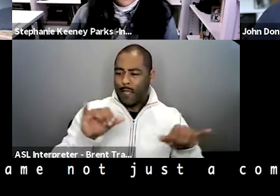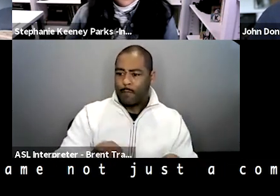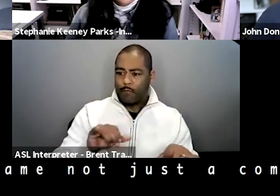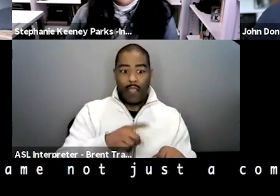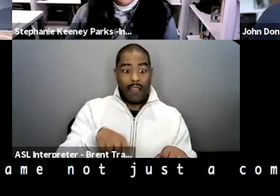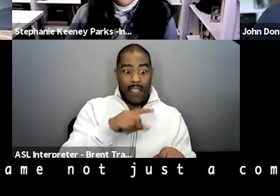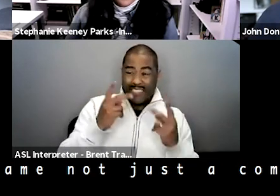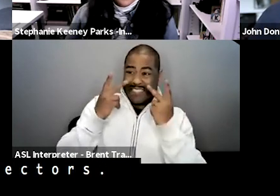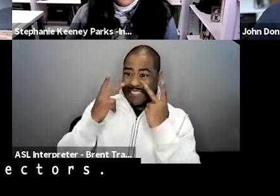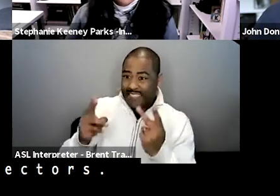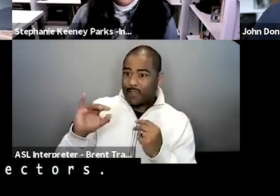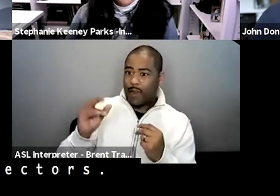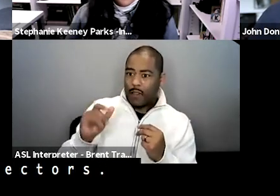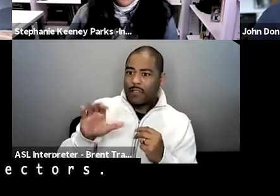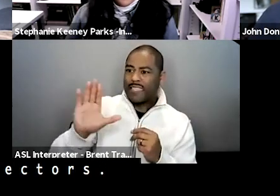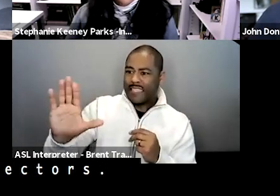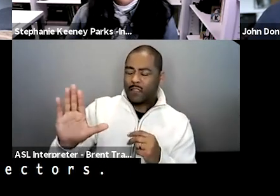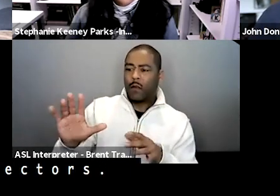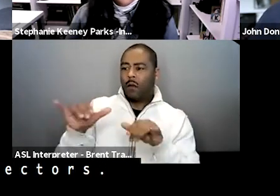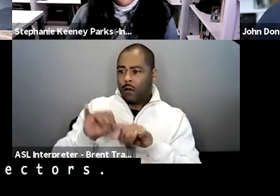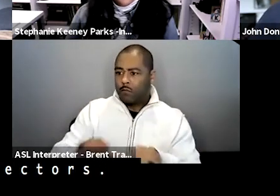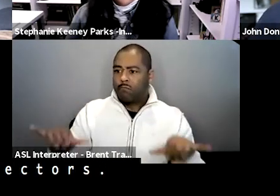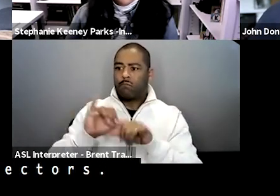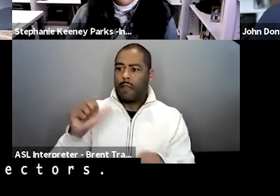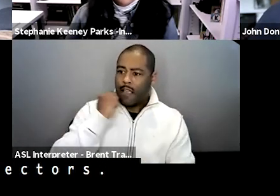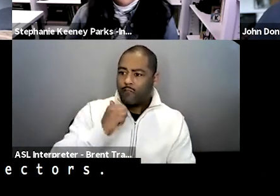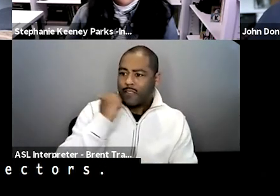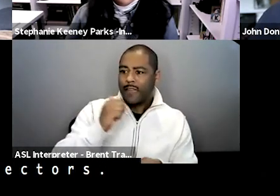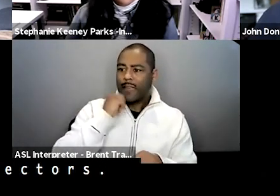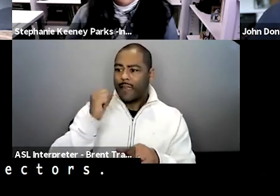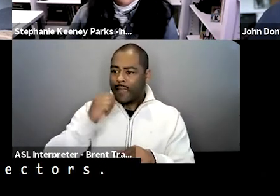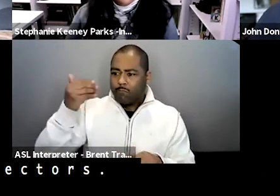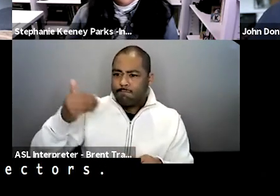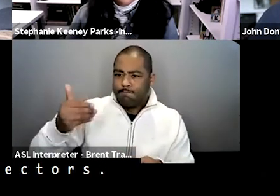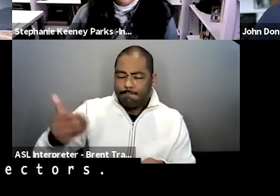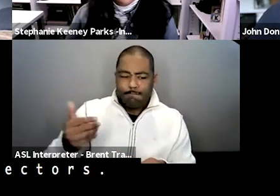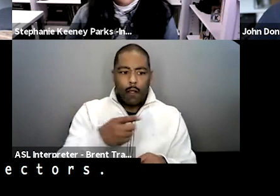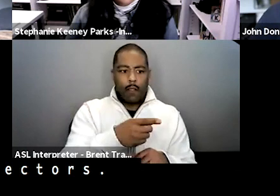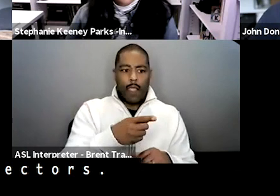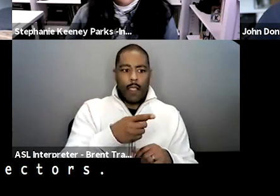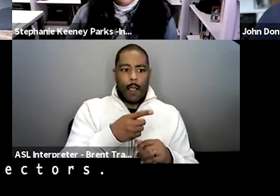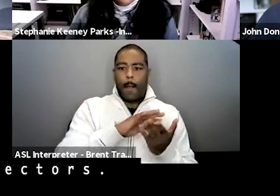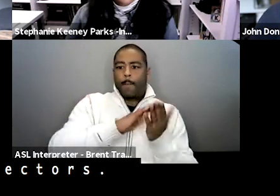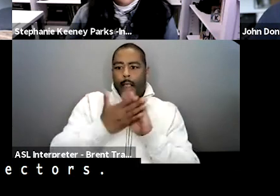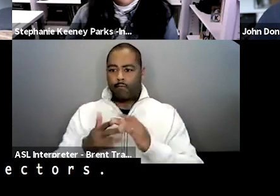seeing him in his daily routine, they became not just a community, but protectors.